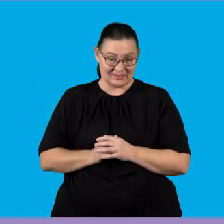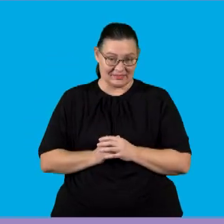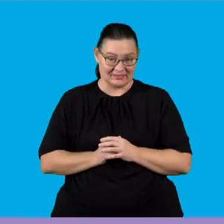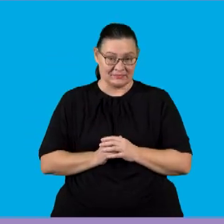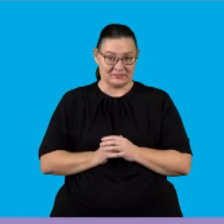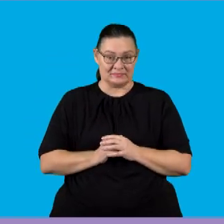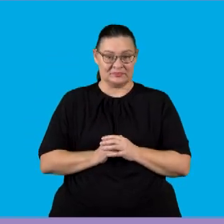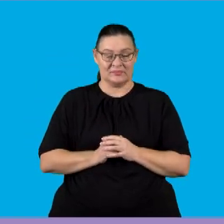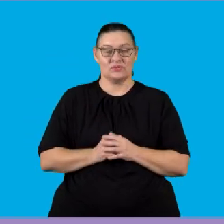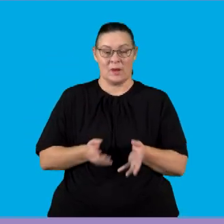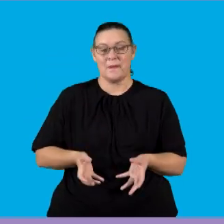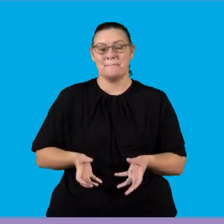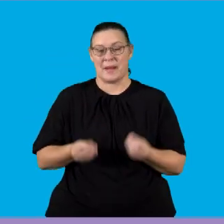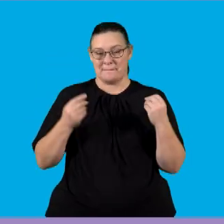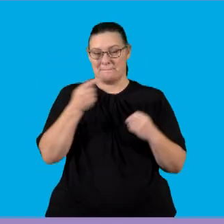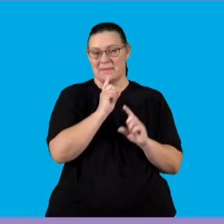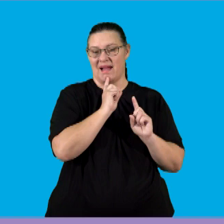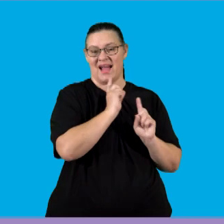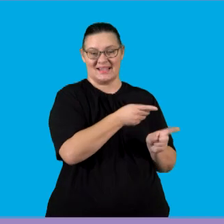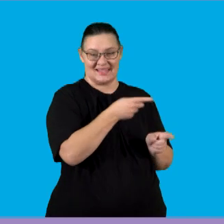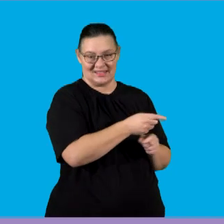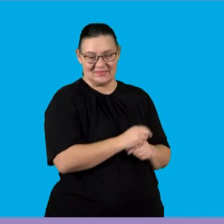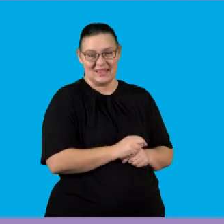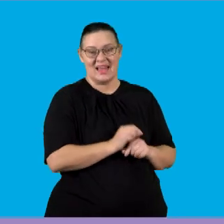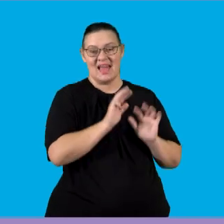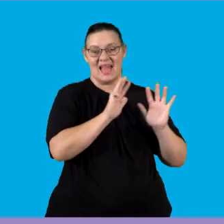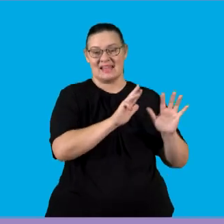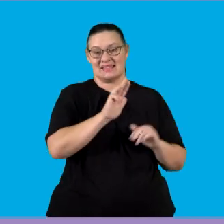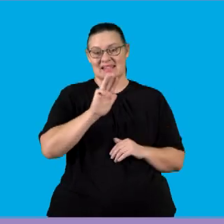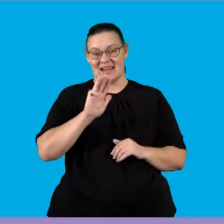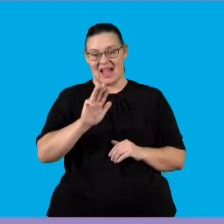the exponent 10 so that it can reach that